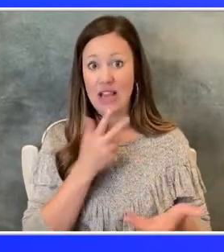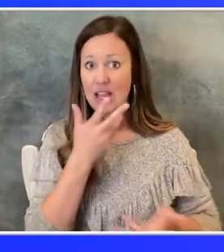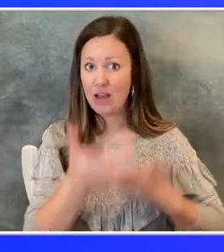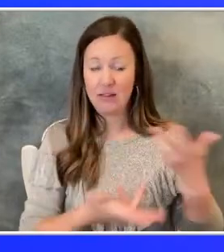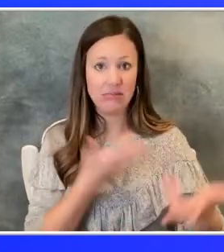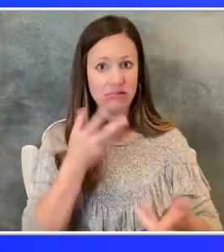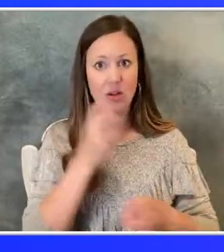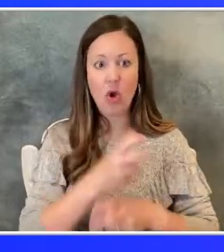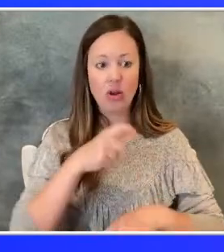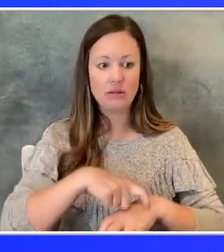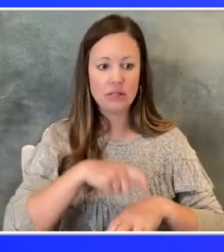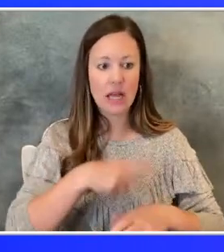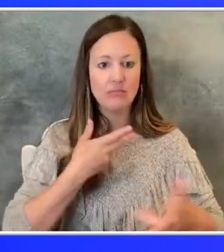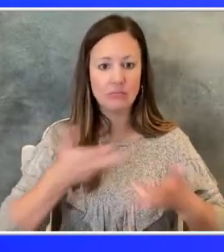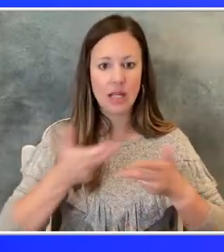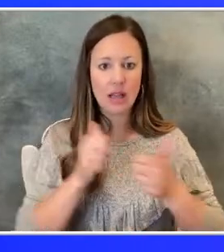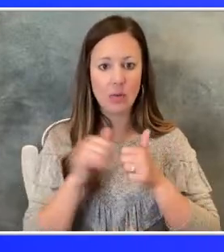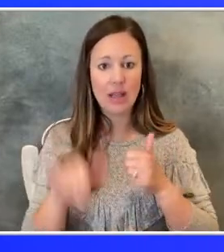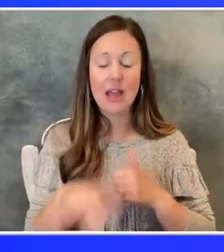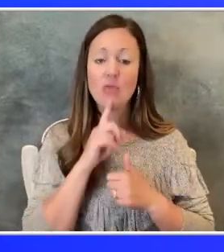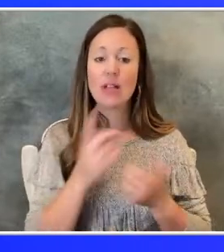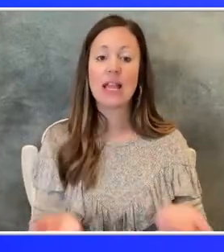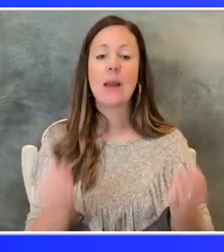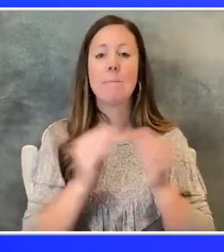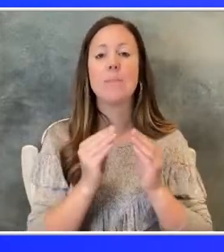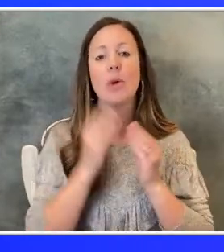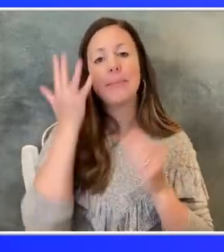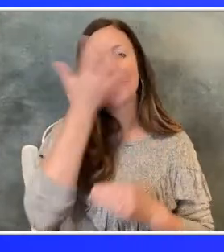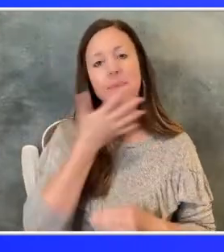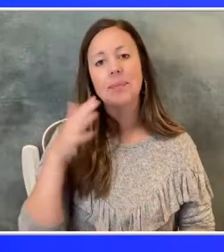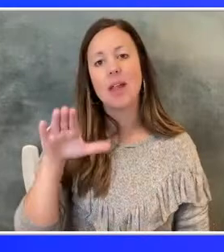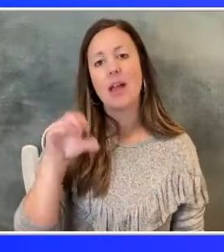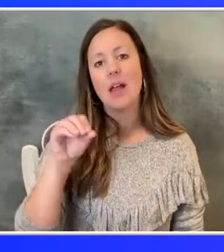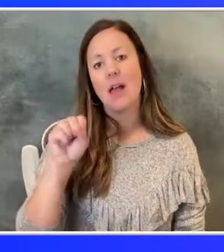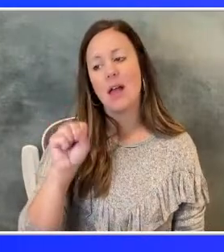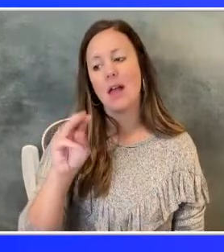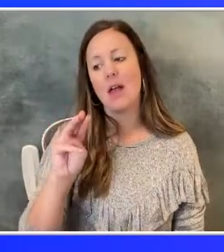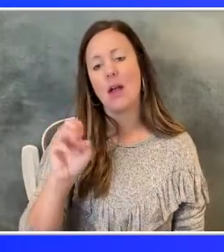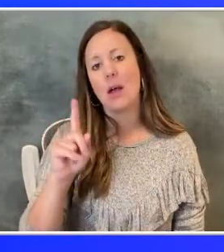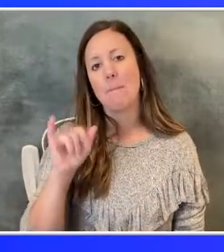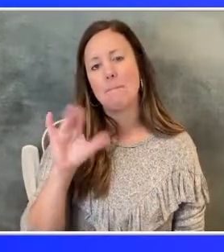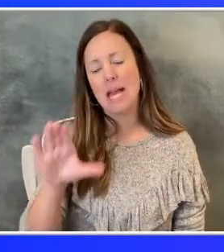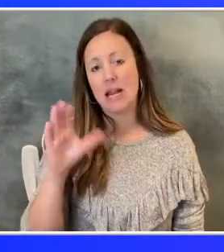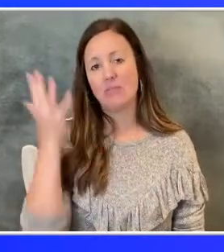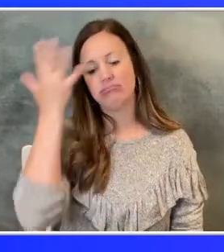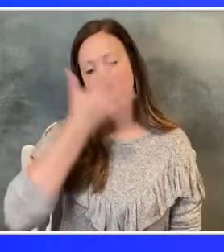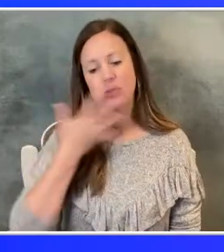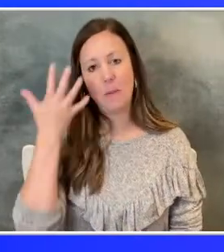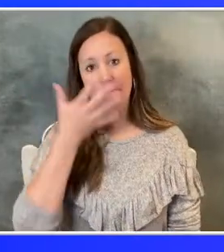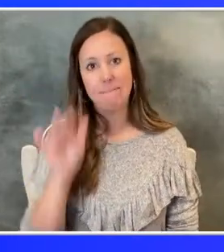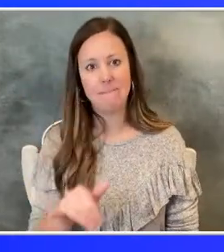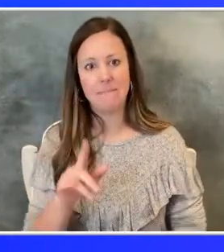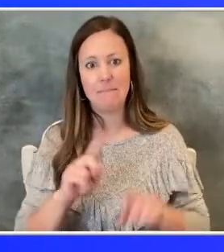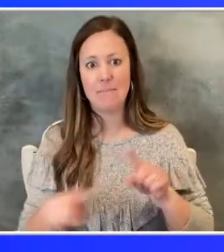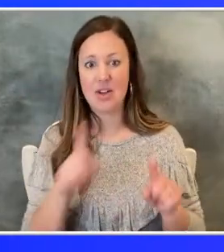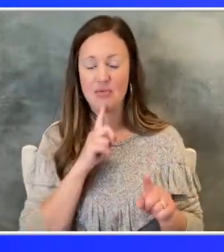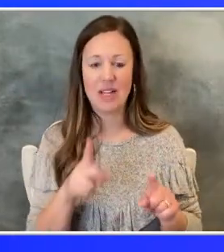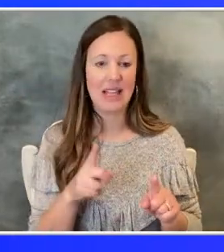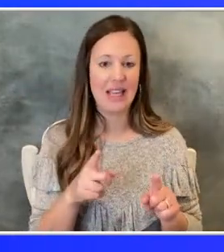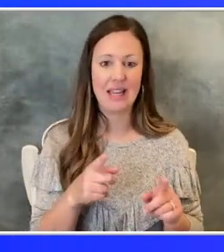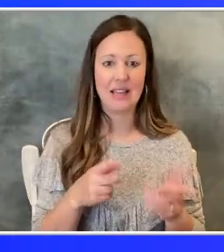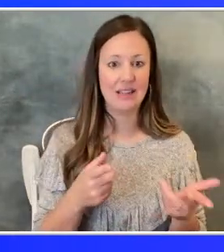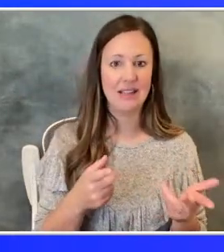it. So it is more a cosmetic and an external thing, but painless, does not